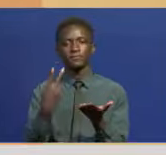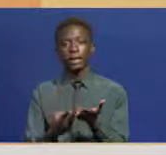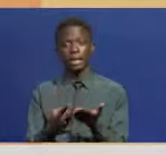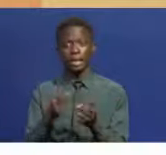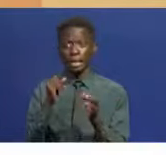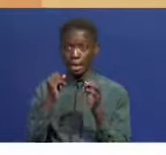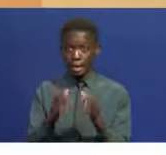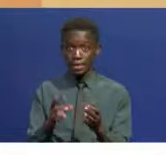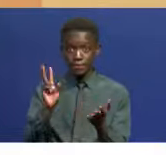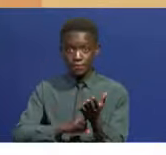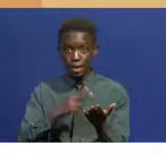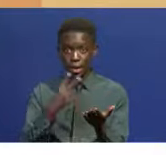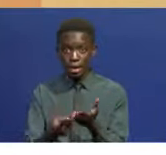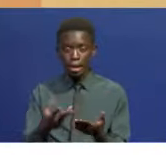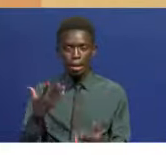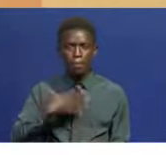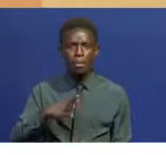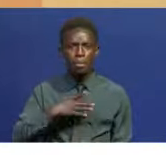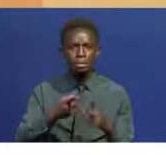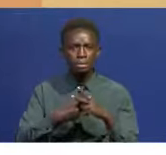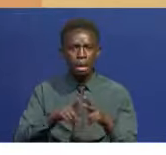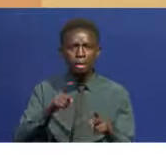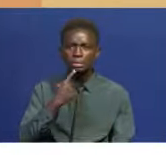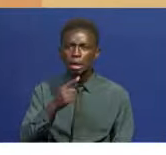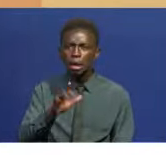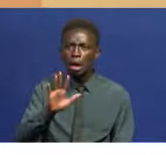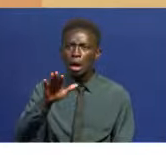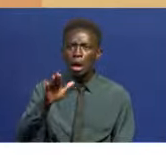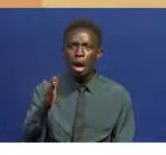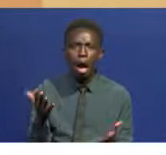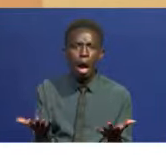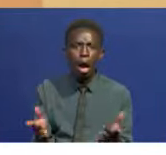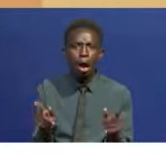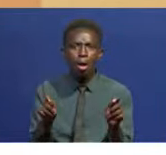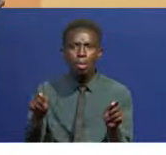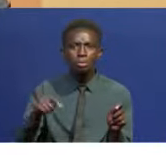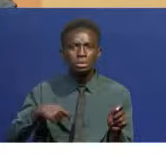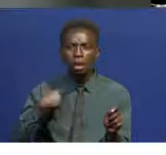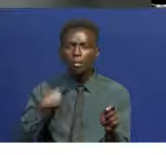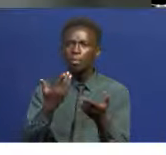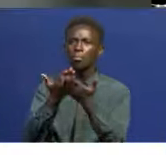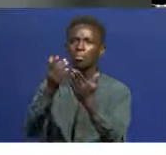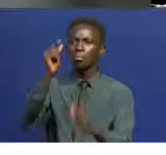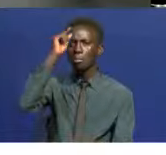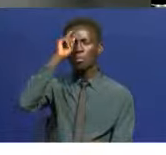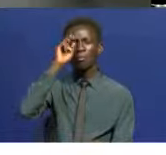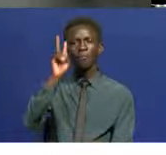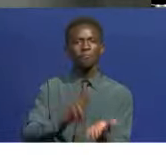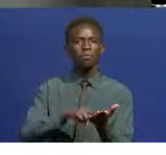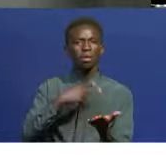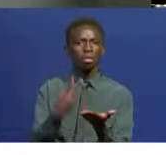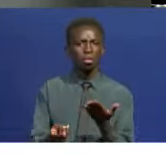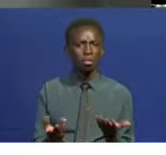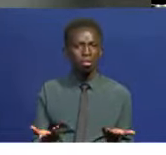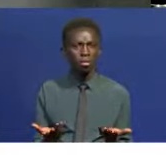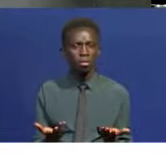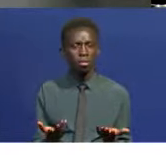guys, how do we regulate ourselves if you yourself are failing? How do we operate in that kind of environment? On guards welfare, we are saying,